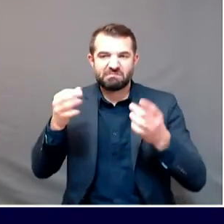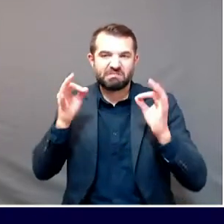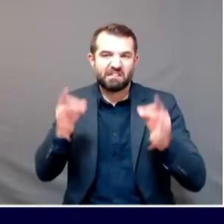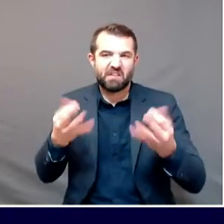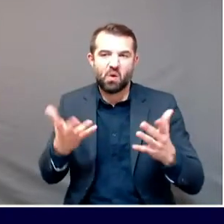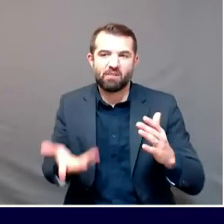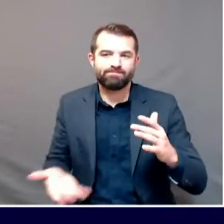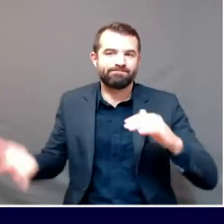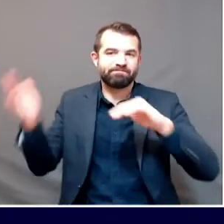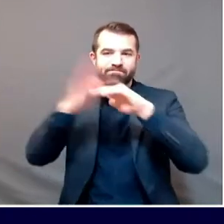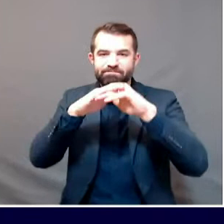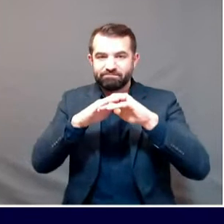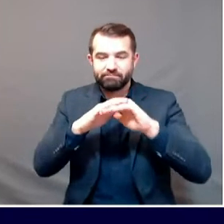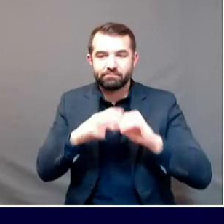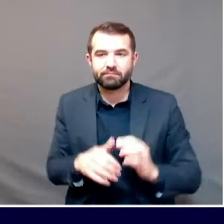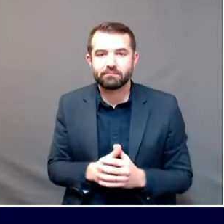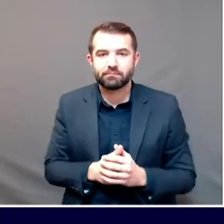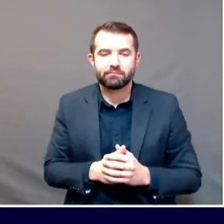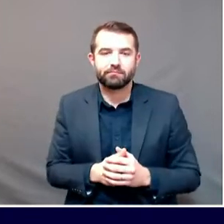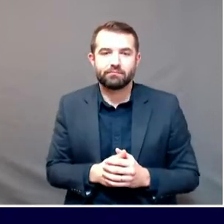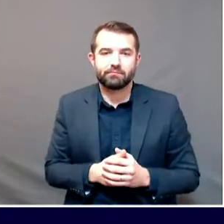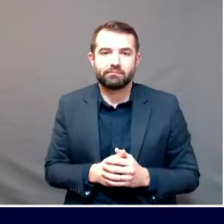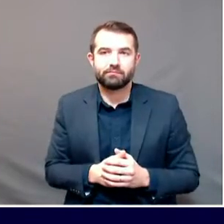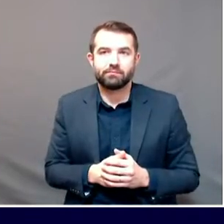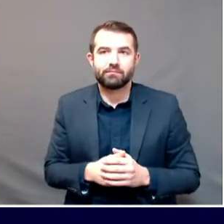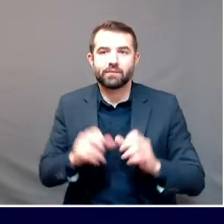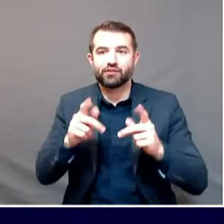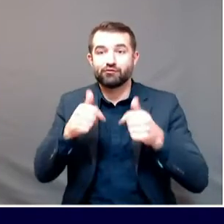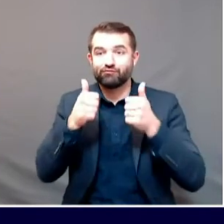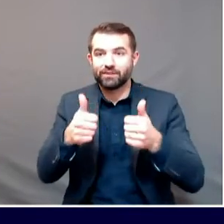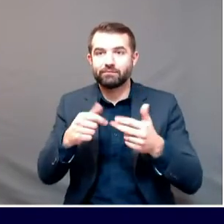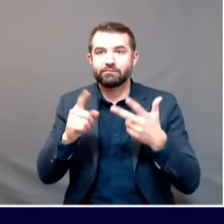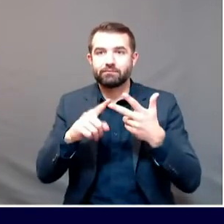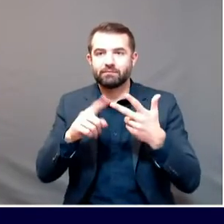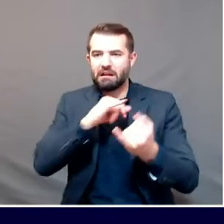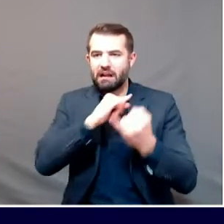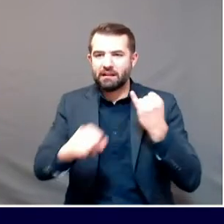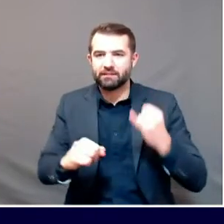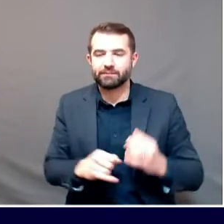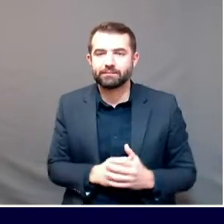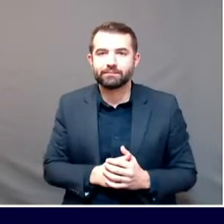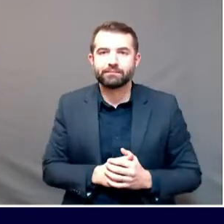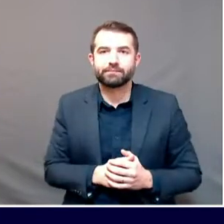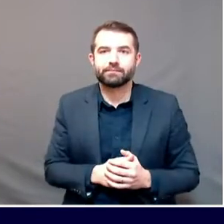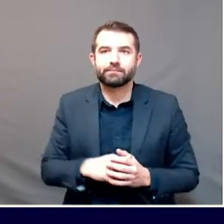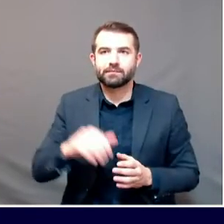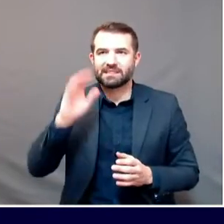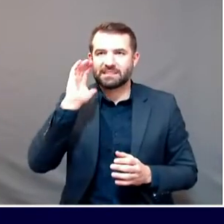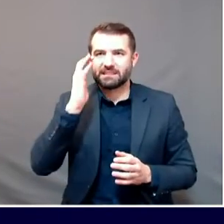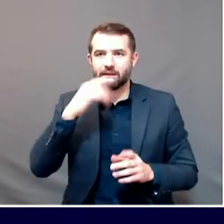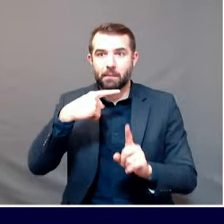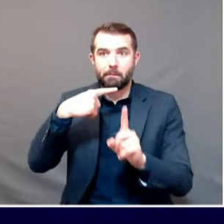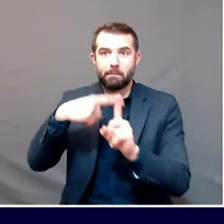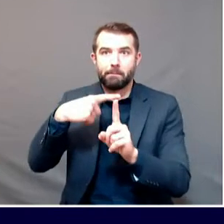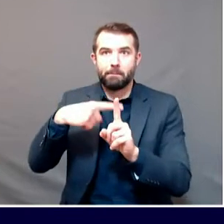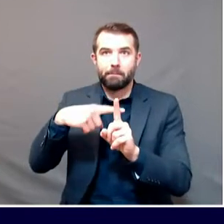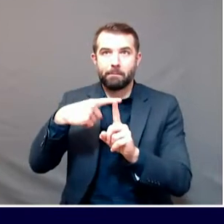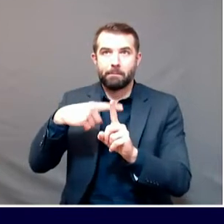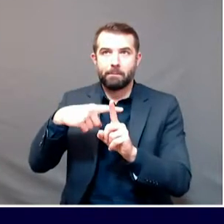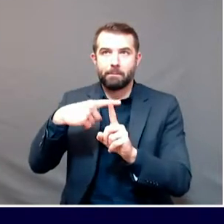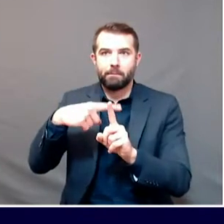several hundred. Okay, great. And then finally, it seems like the positivity rate stayed steady for a while, and now it even seems like